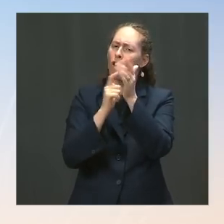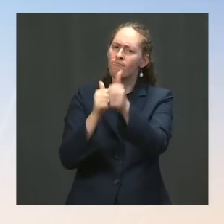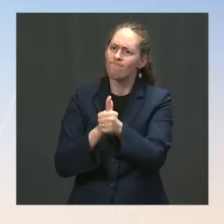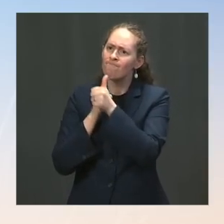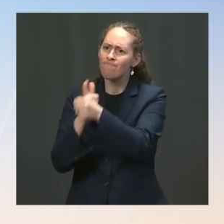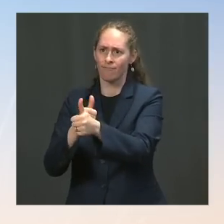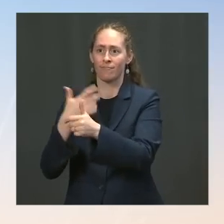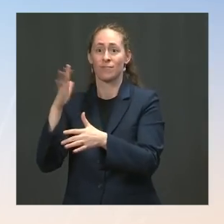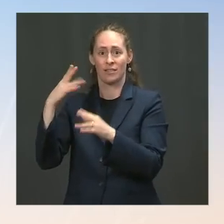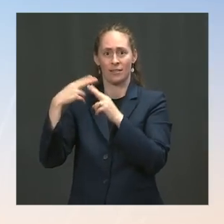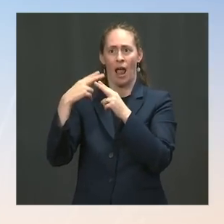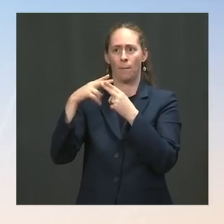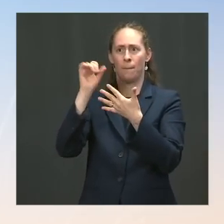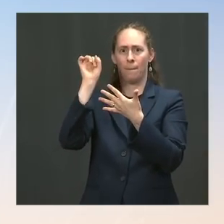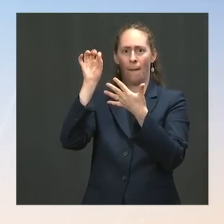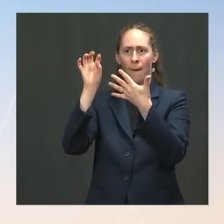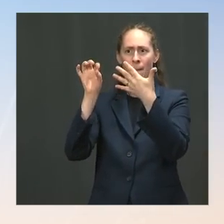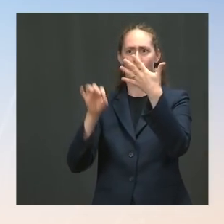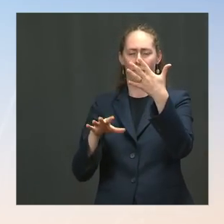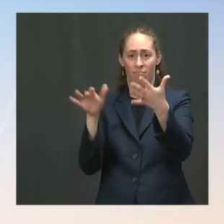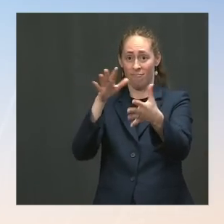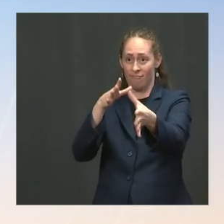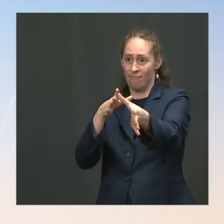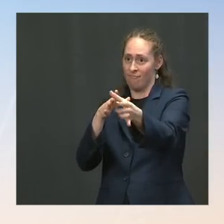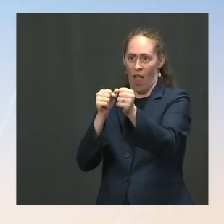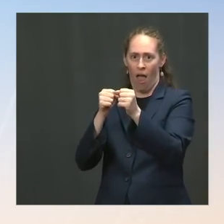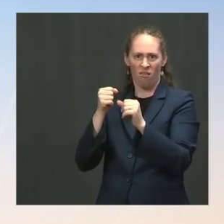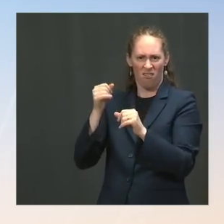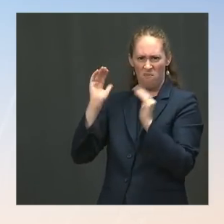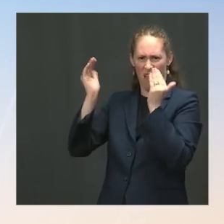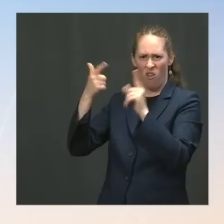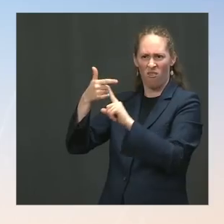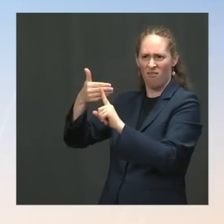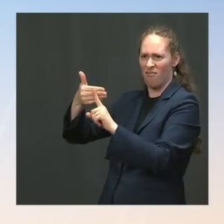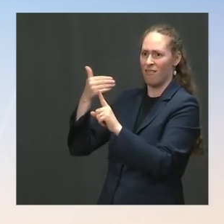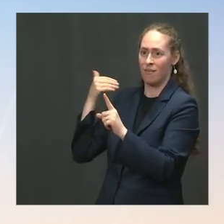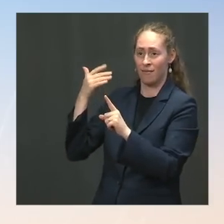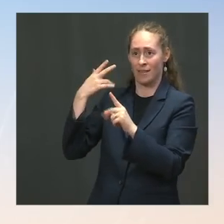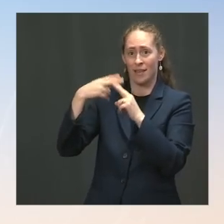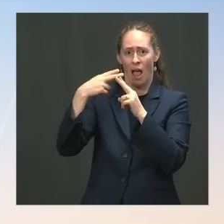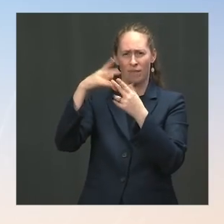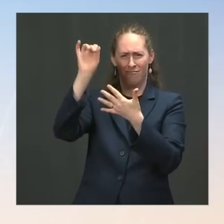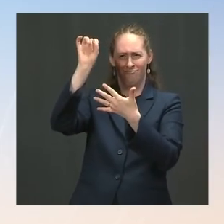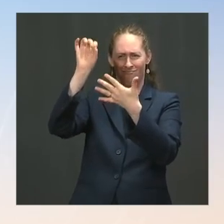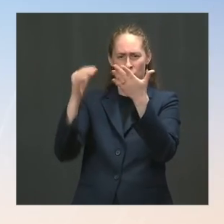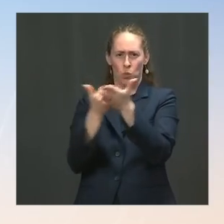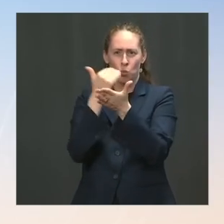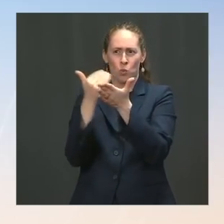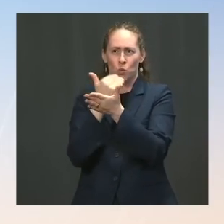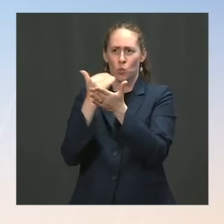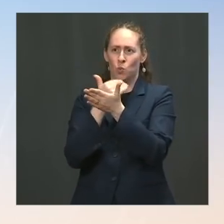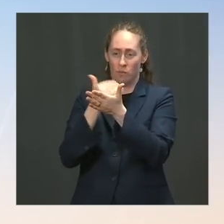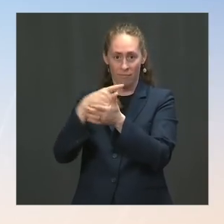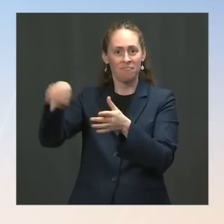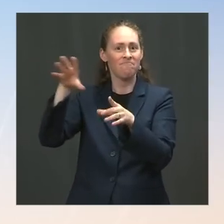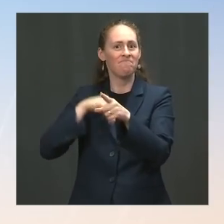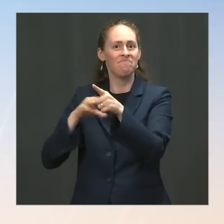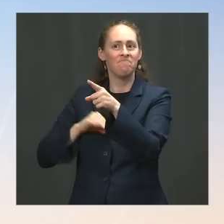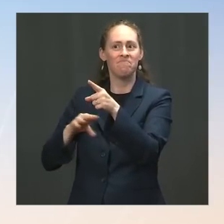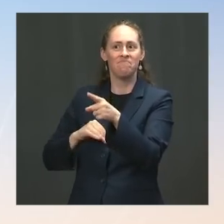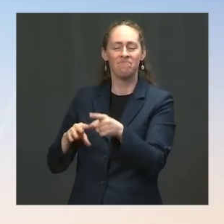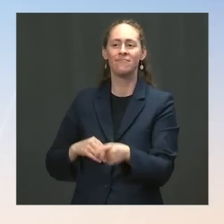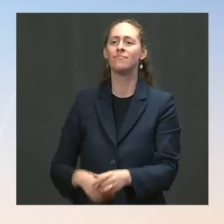nominees are also being confirmed with unprecedented speed. Today, he nominated 3 additional candidates for the federal judiciary, among them Justice